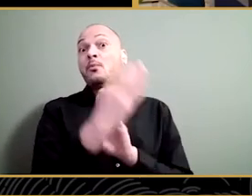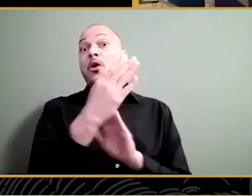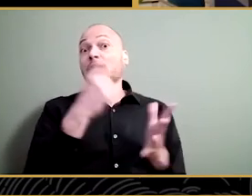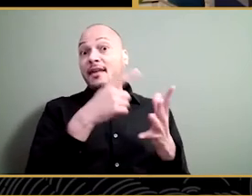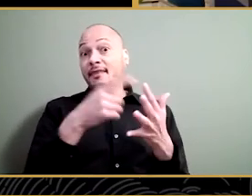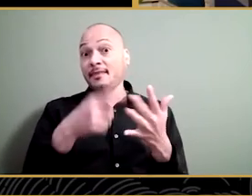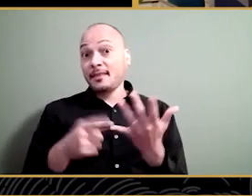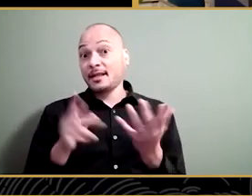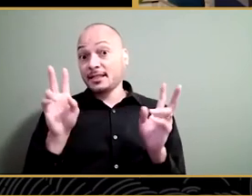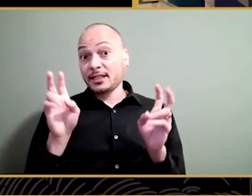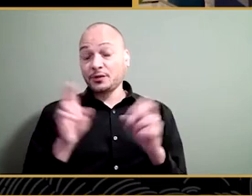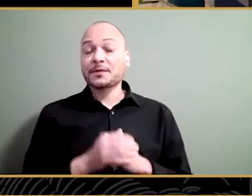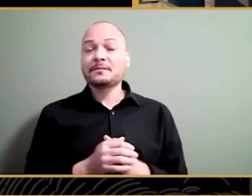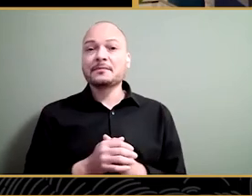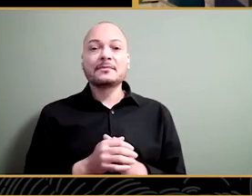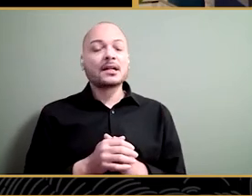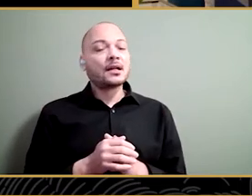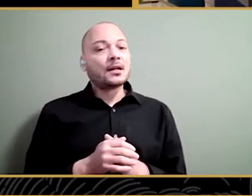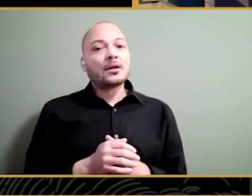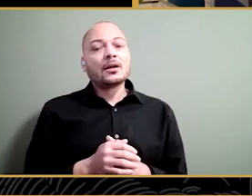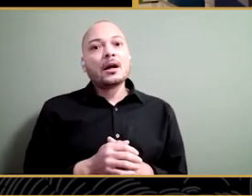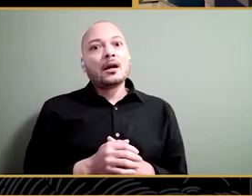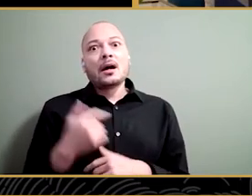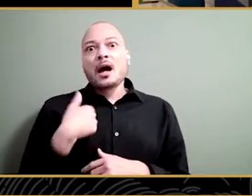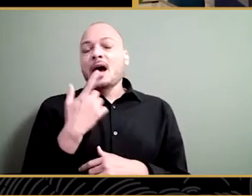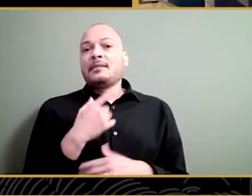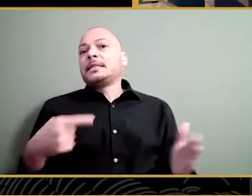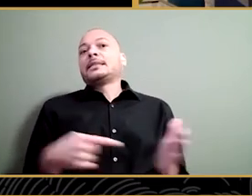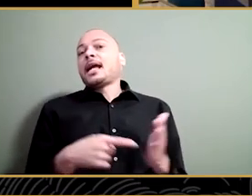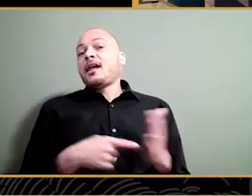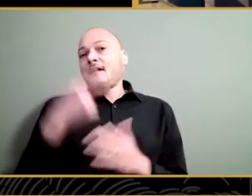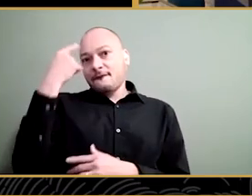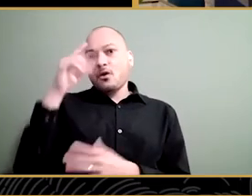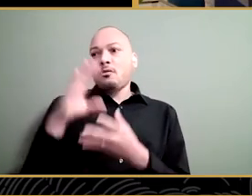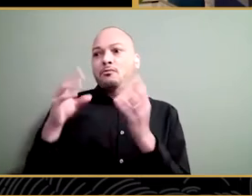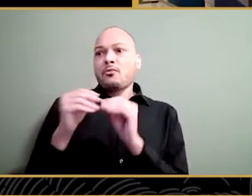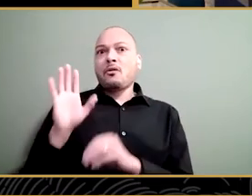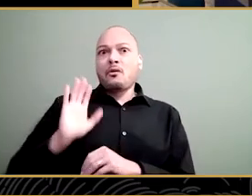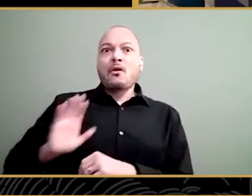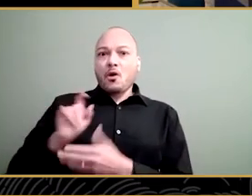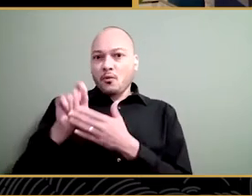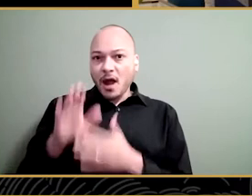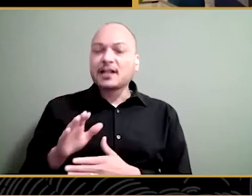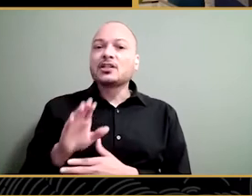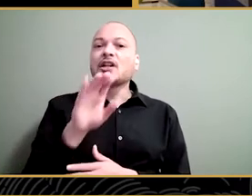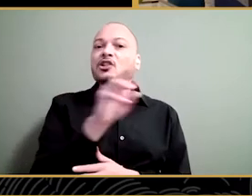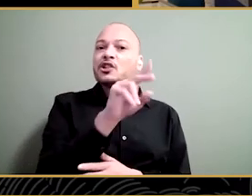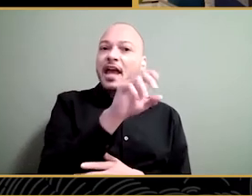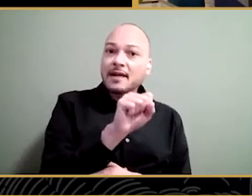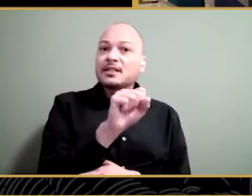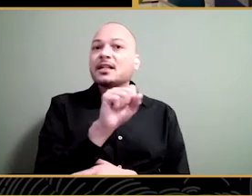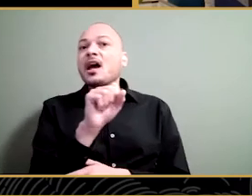approach these issues I'm indebted to the legacies of writers like Muriel Ruckheiser and James